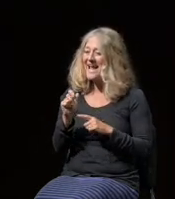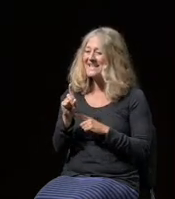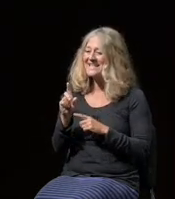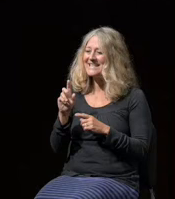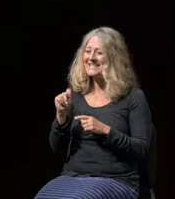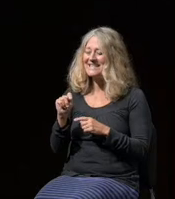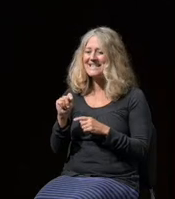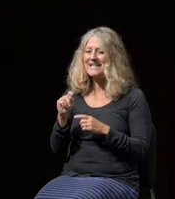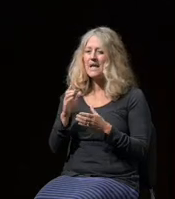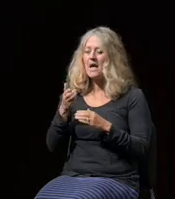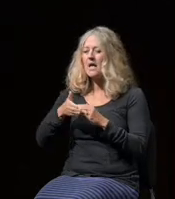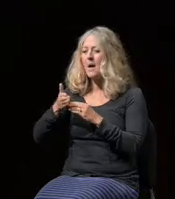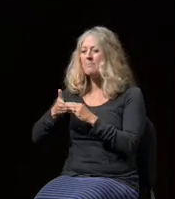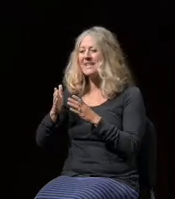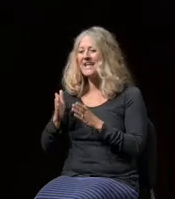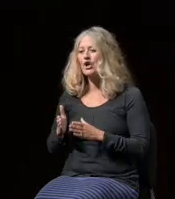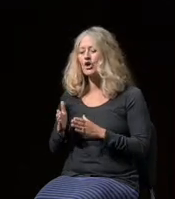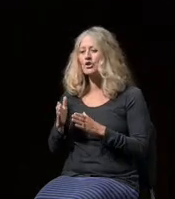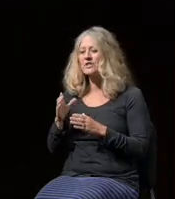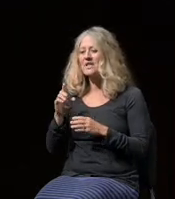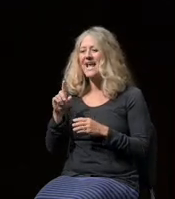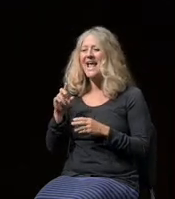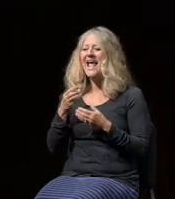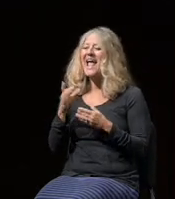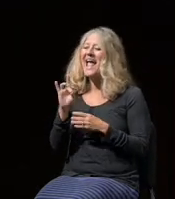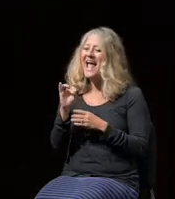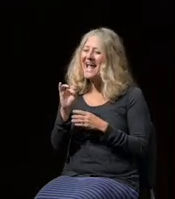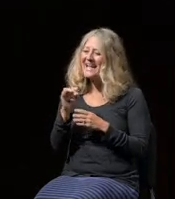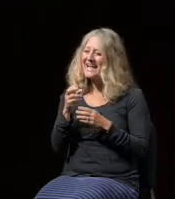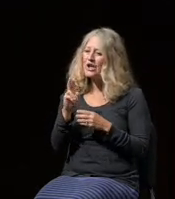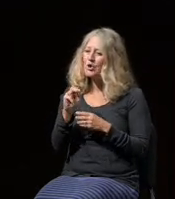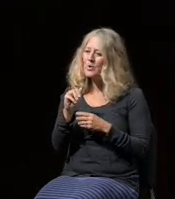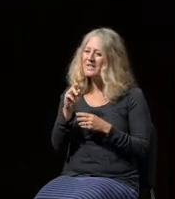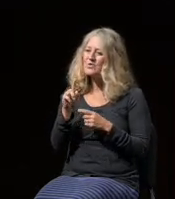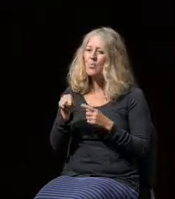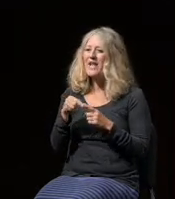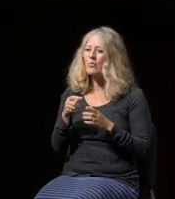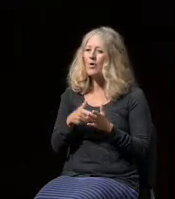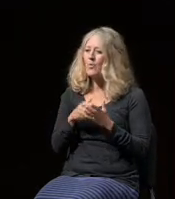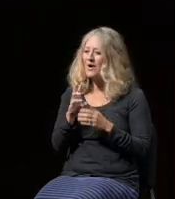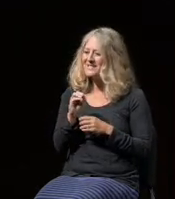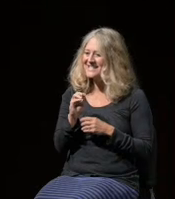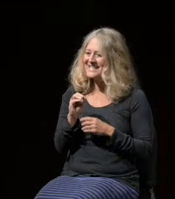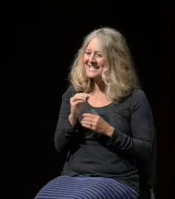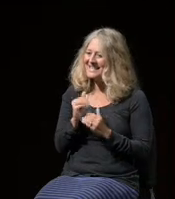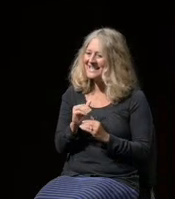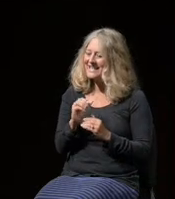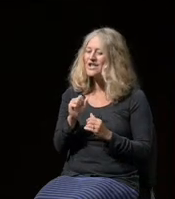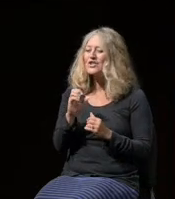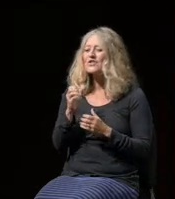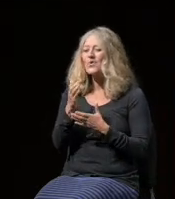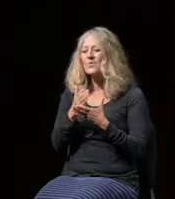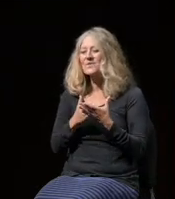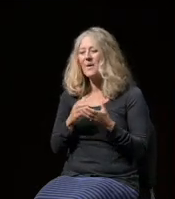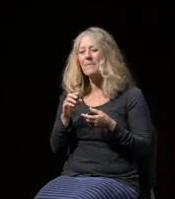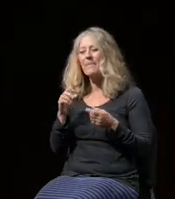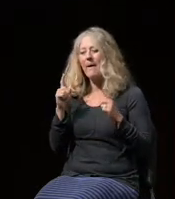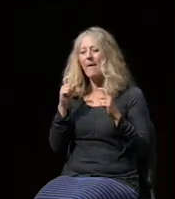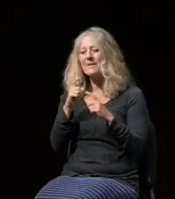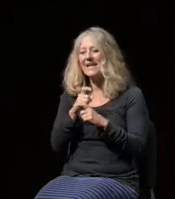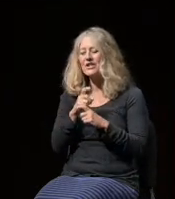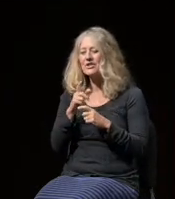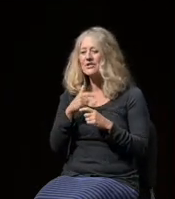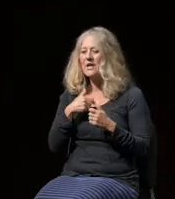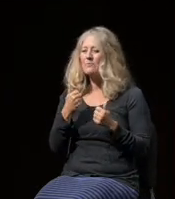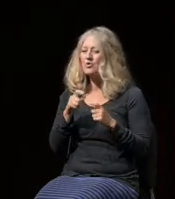earned an average of 80 units when it only takes 60 to get an ADT. Now there is some complication there. You know, I'm always try to be